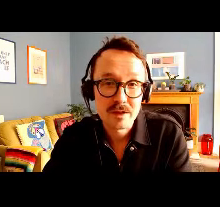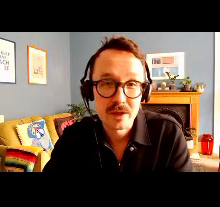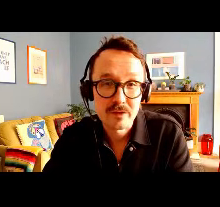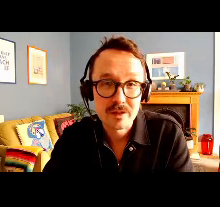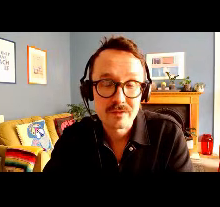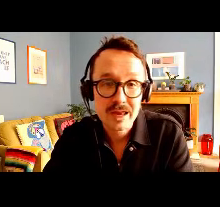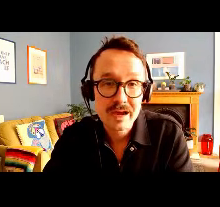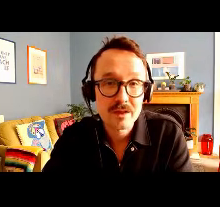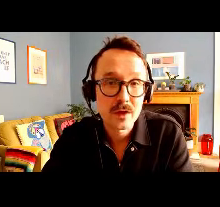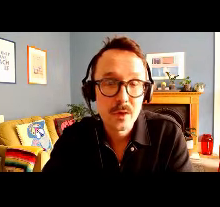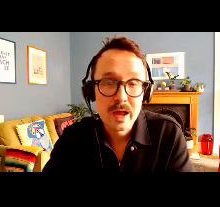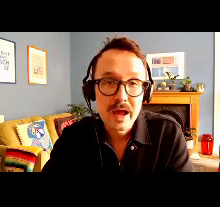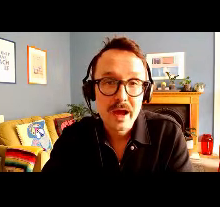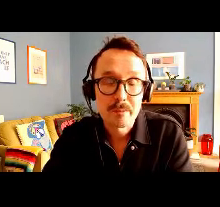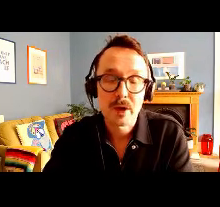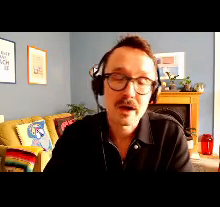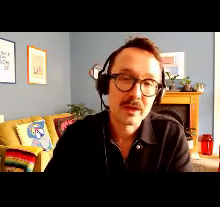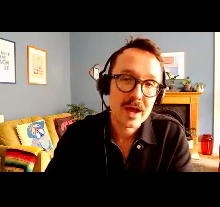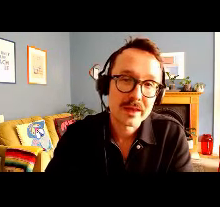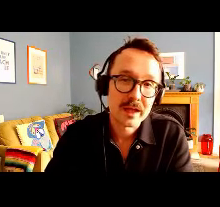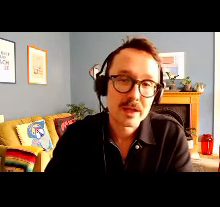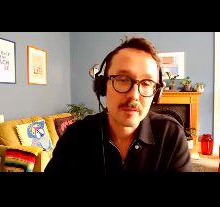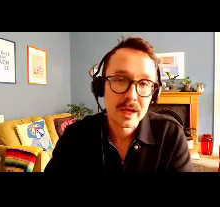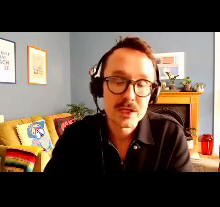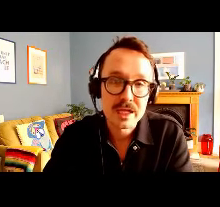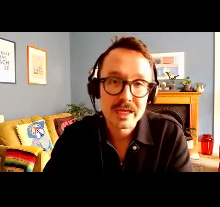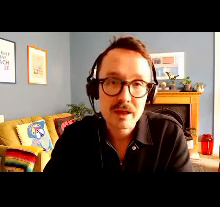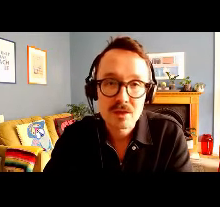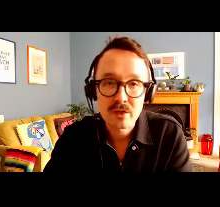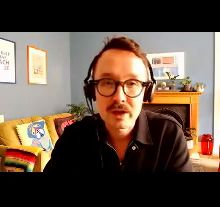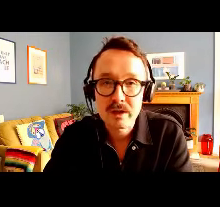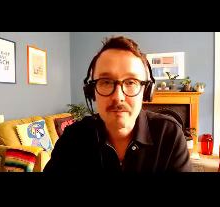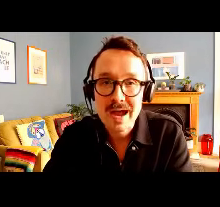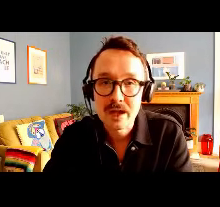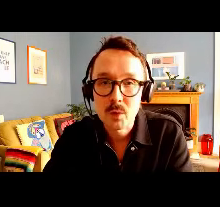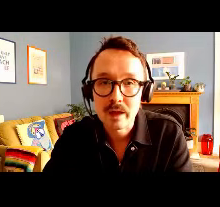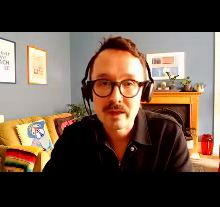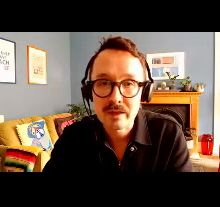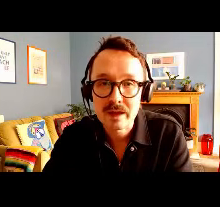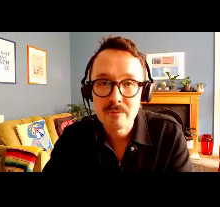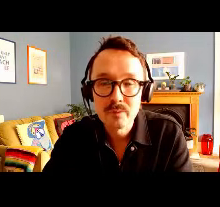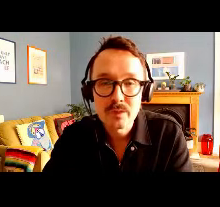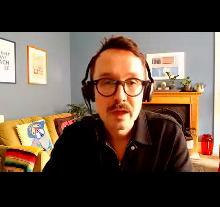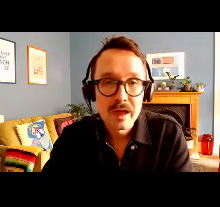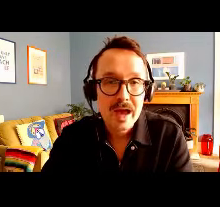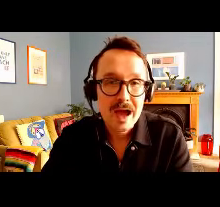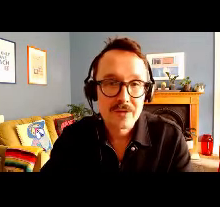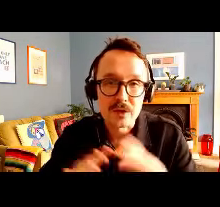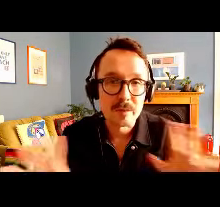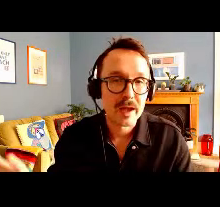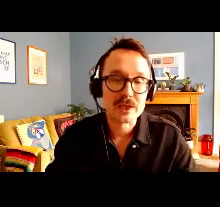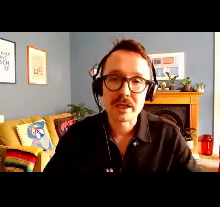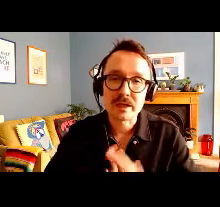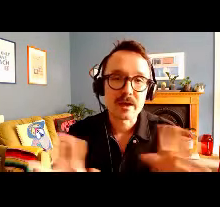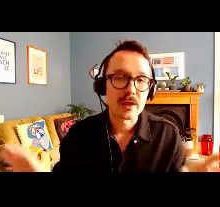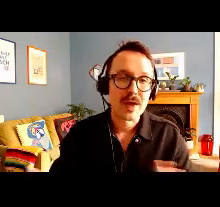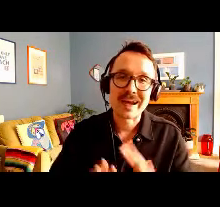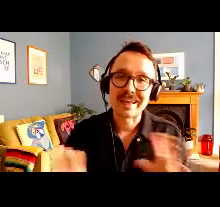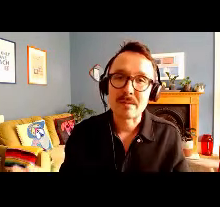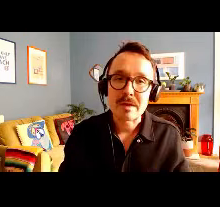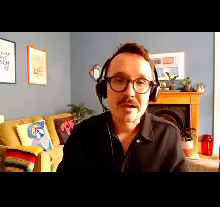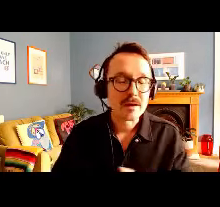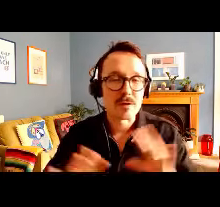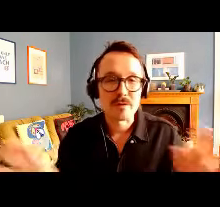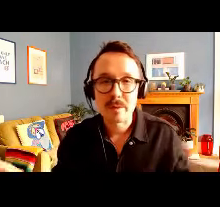some years at the University of Glasgow. And prior to that, I did a PhD in history back in 2016. After doing the PhD, I